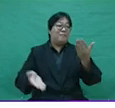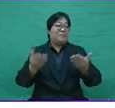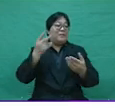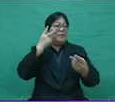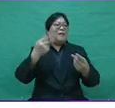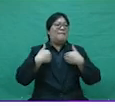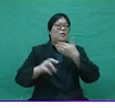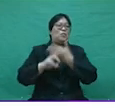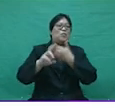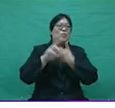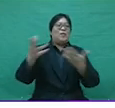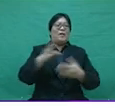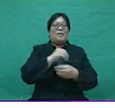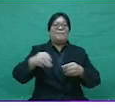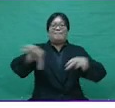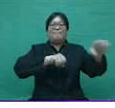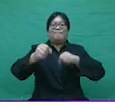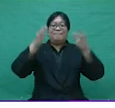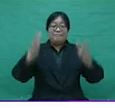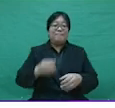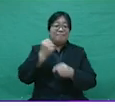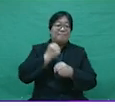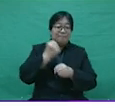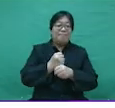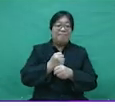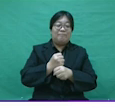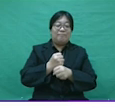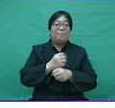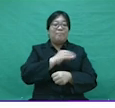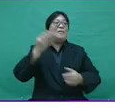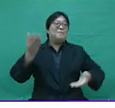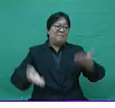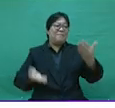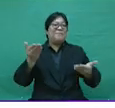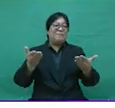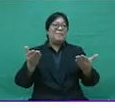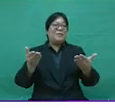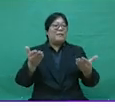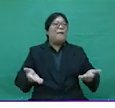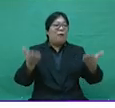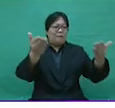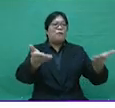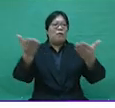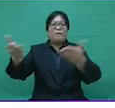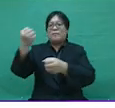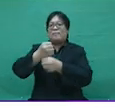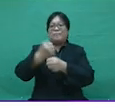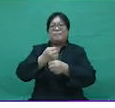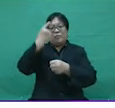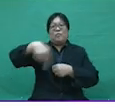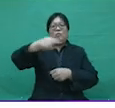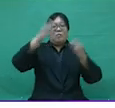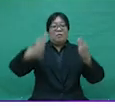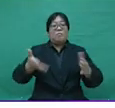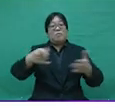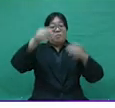might see a risk in employing people and might more offer a job to